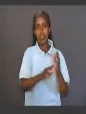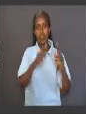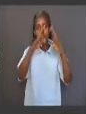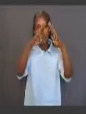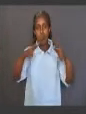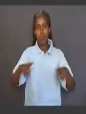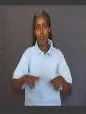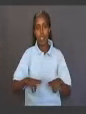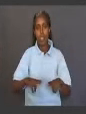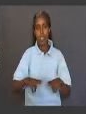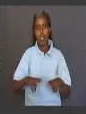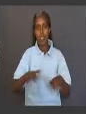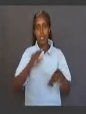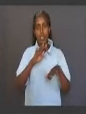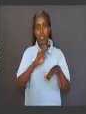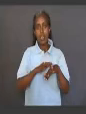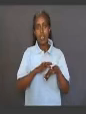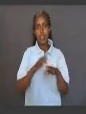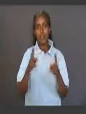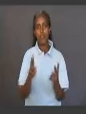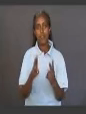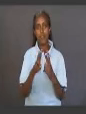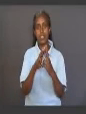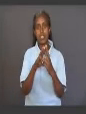polygon at a vertex.